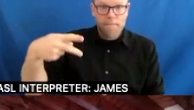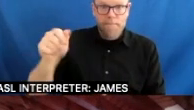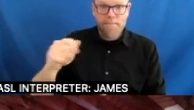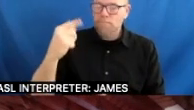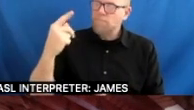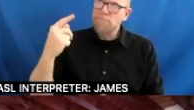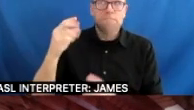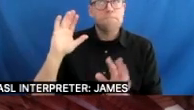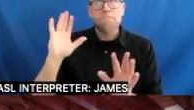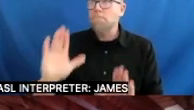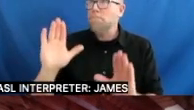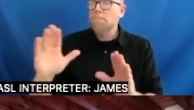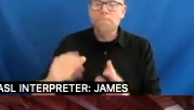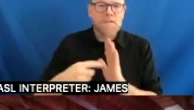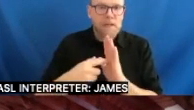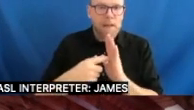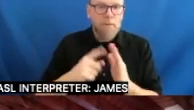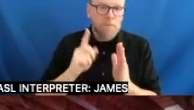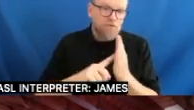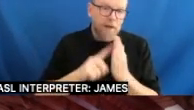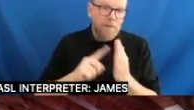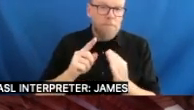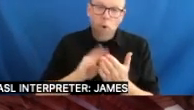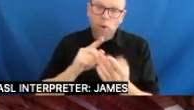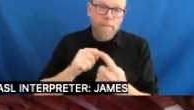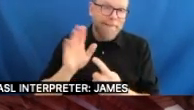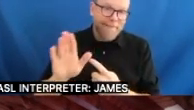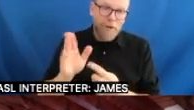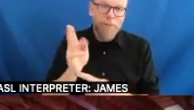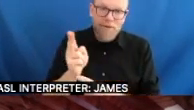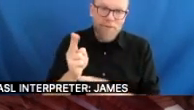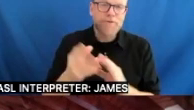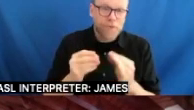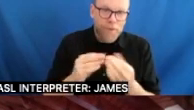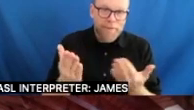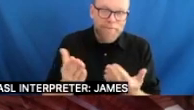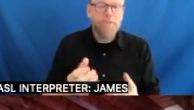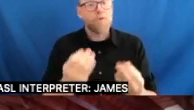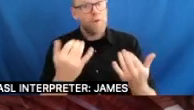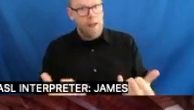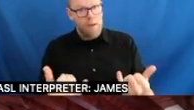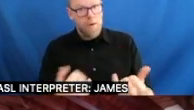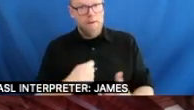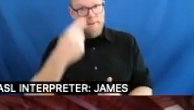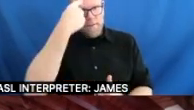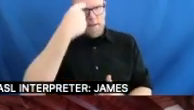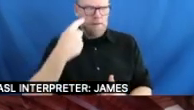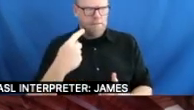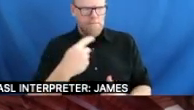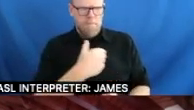example that you can look into their story to learn more. So when we're thinking about member